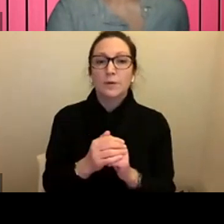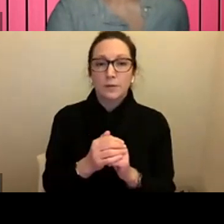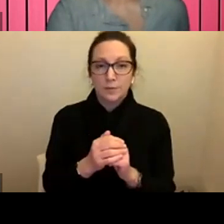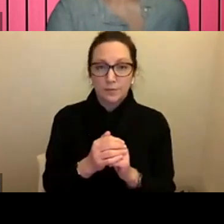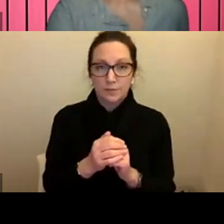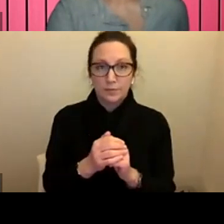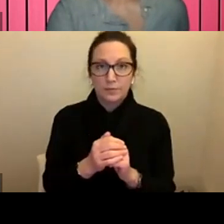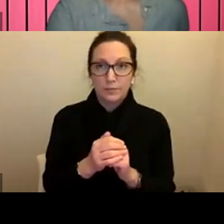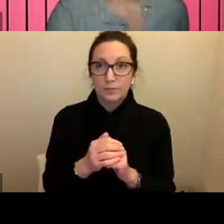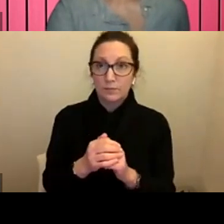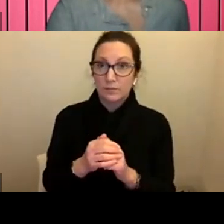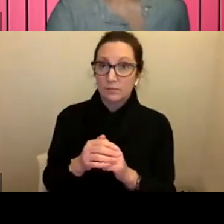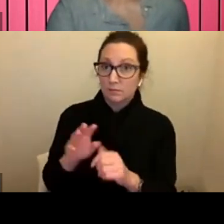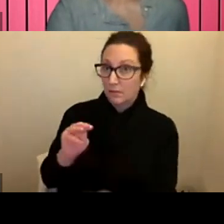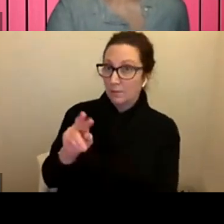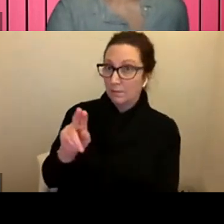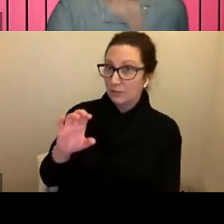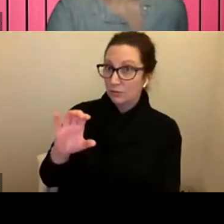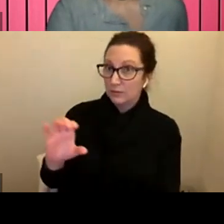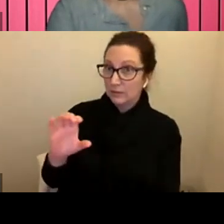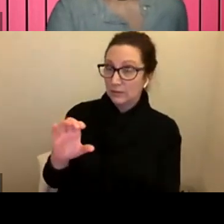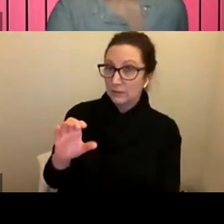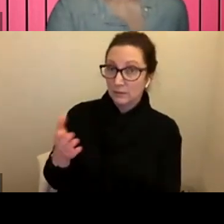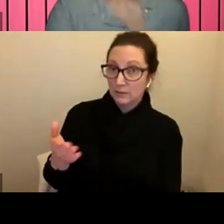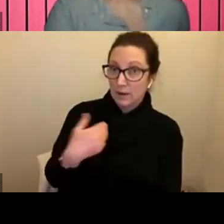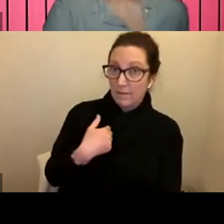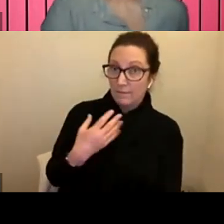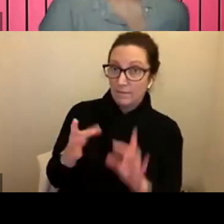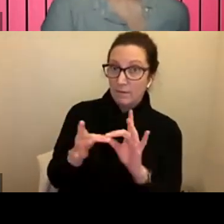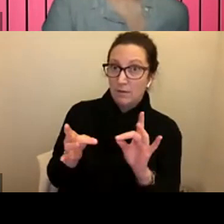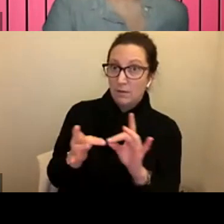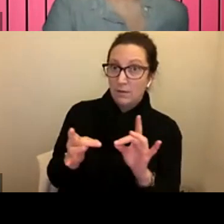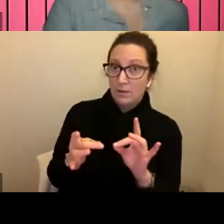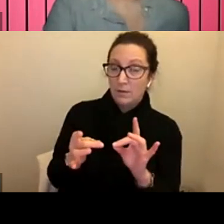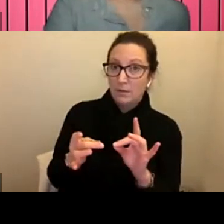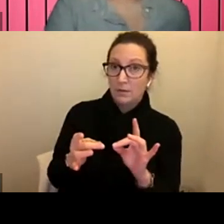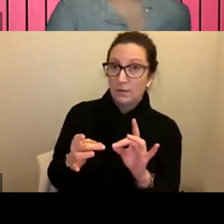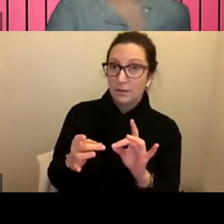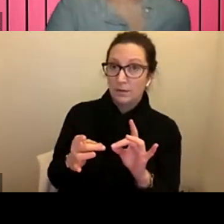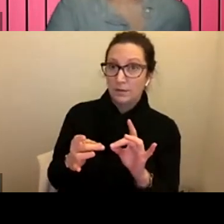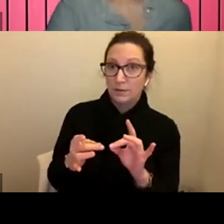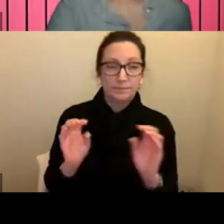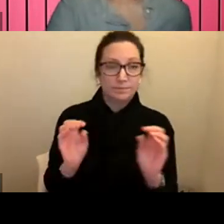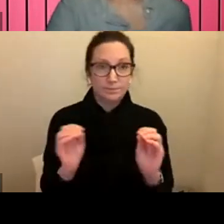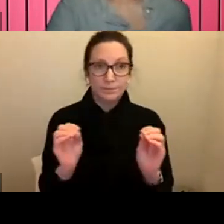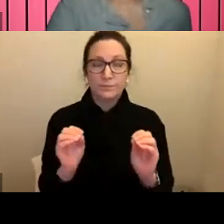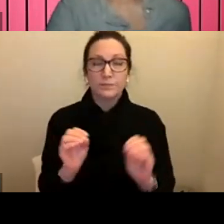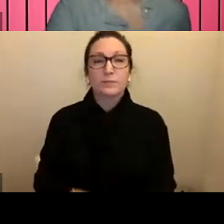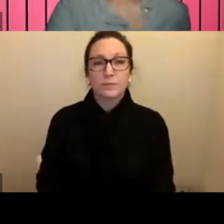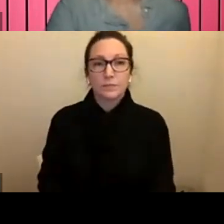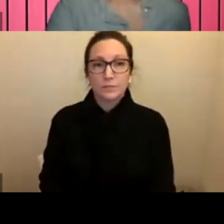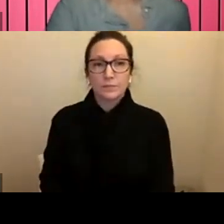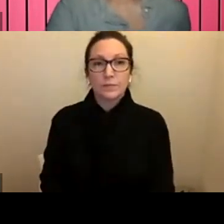Okay, Mr. Contompassis, do you have anything before we close? No? Okay. I want to